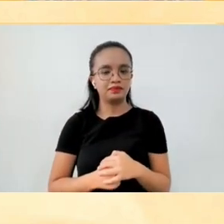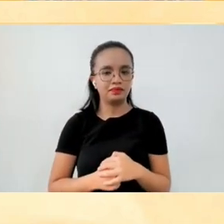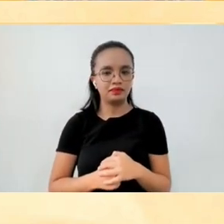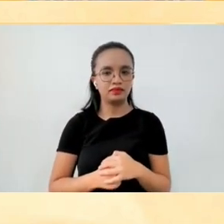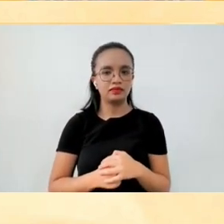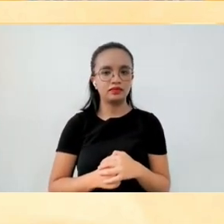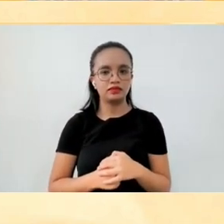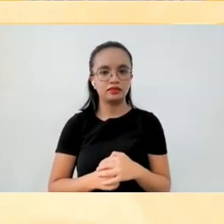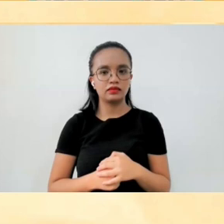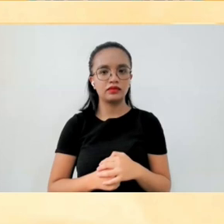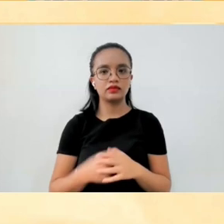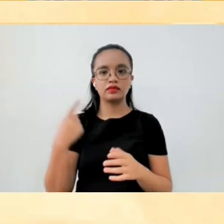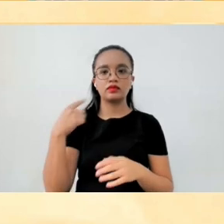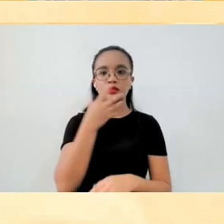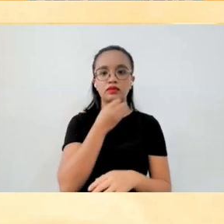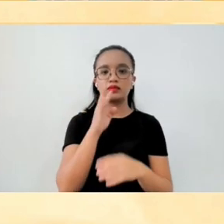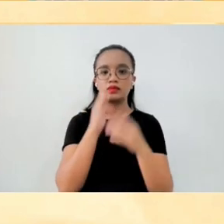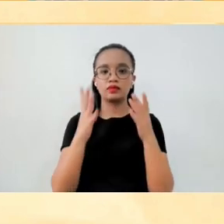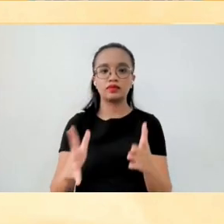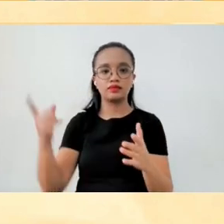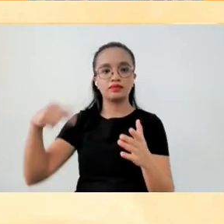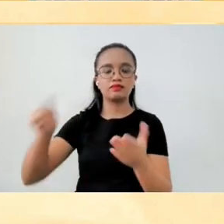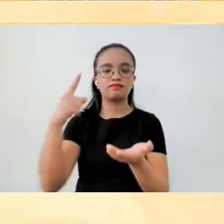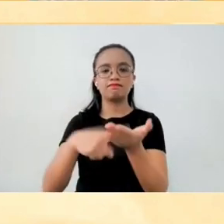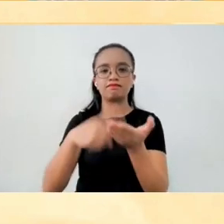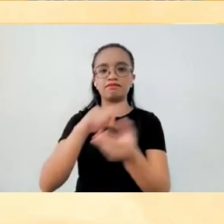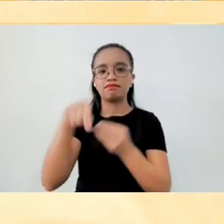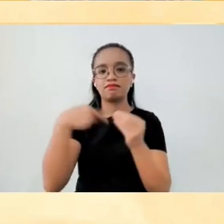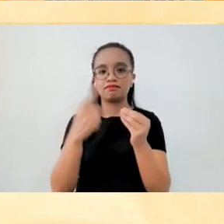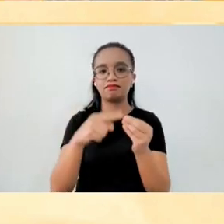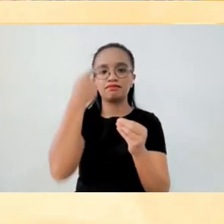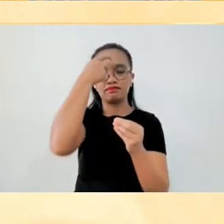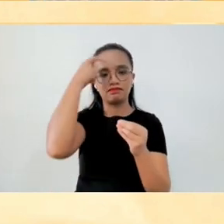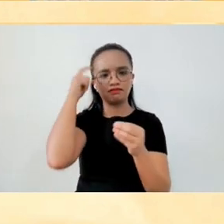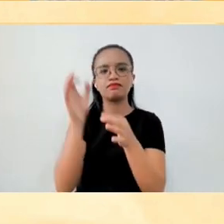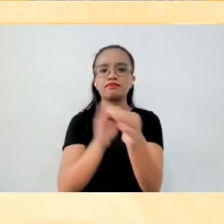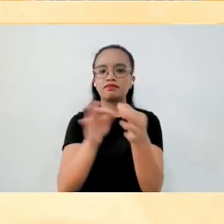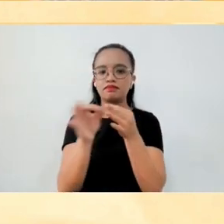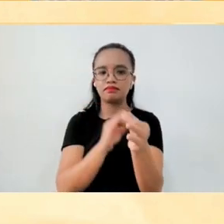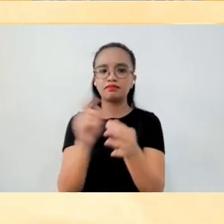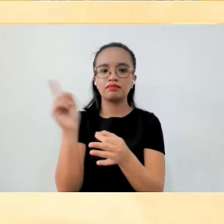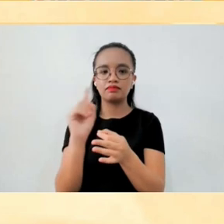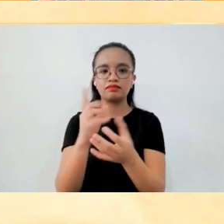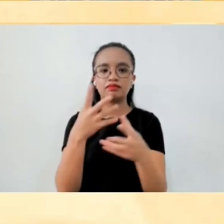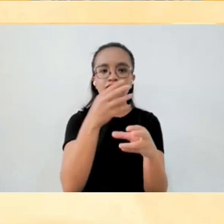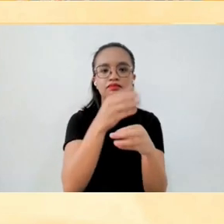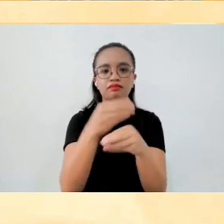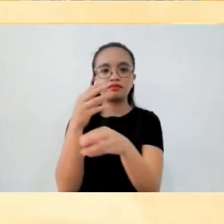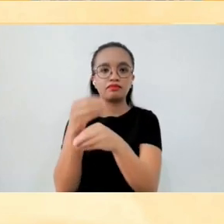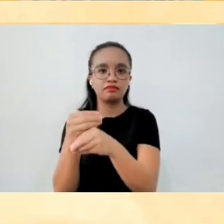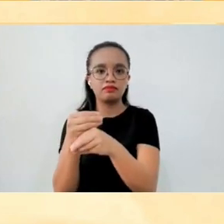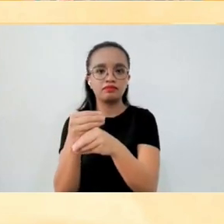Specifically, our resource persons will discuss complex trauma, explain the significant increase in the number of